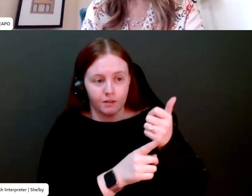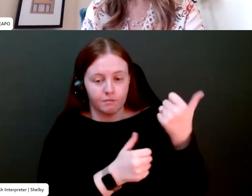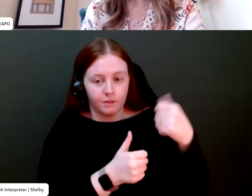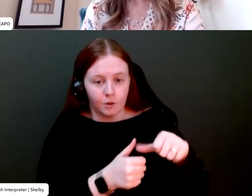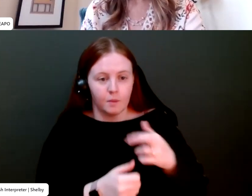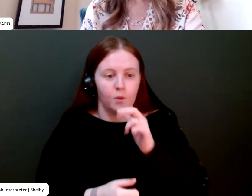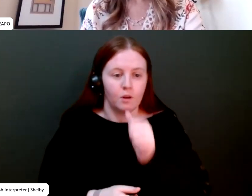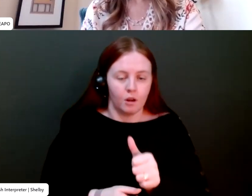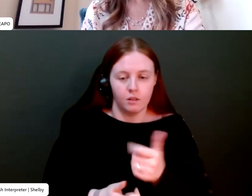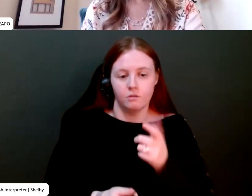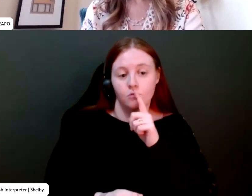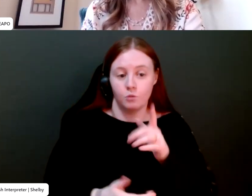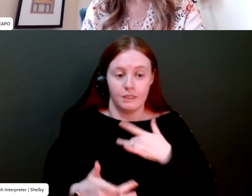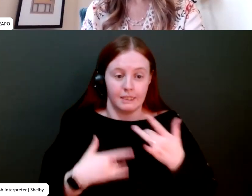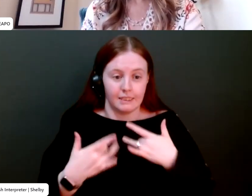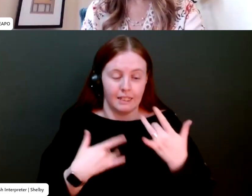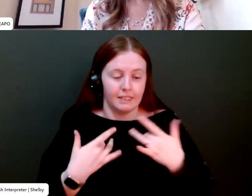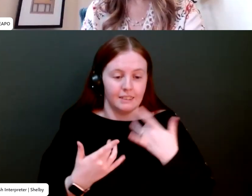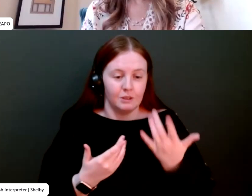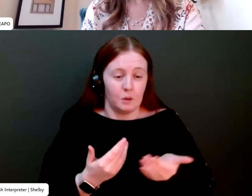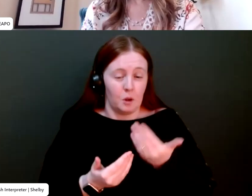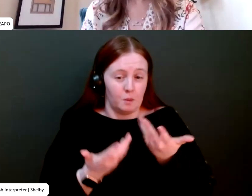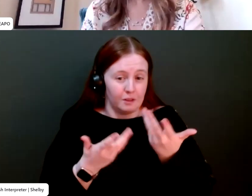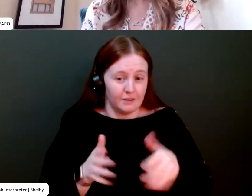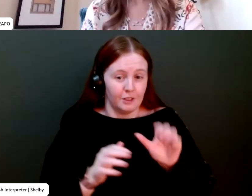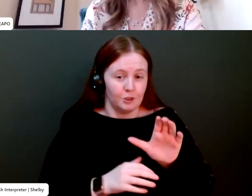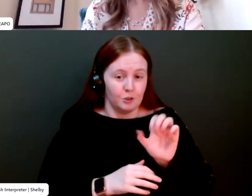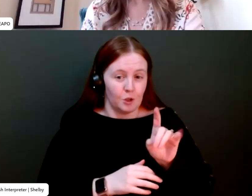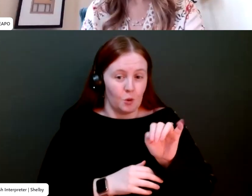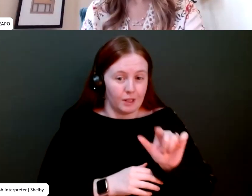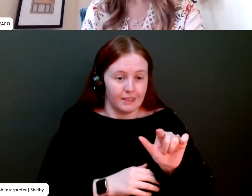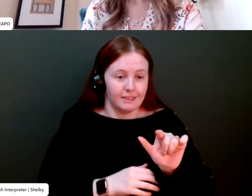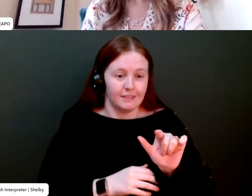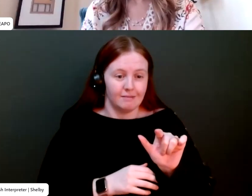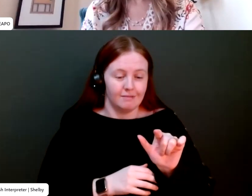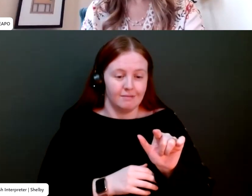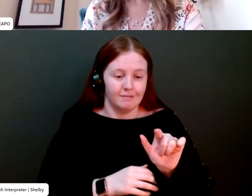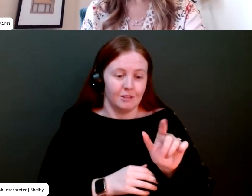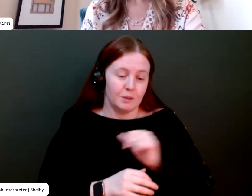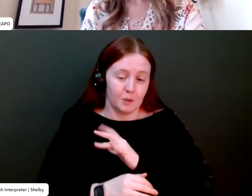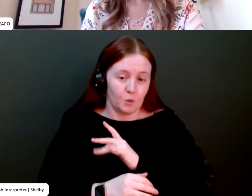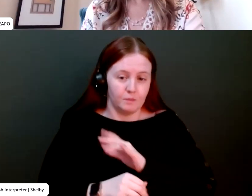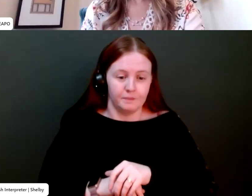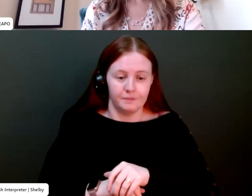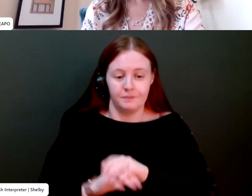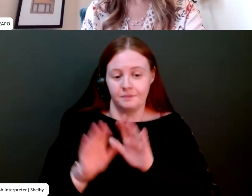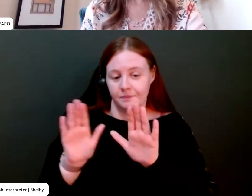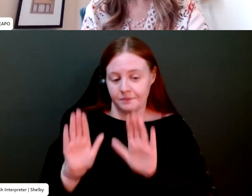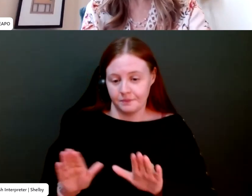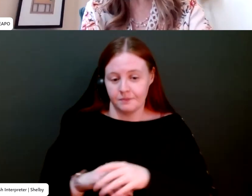So we're really excited about that. We're halfway done the coding, and yeah, it's been really cool. That's amazing. And